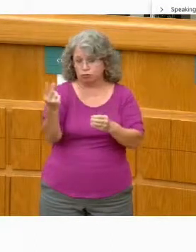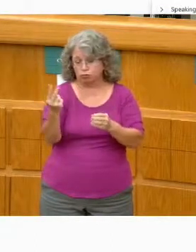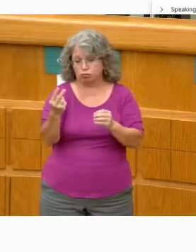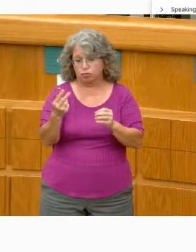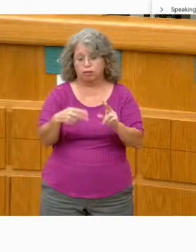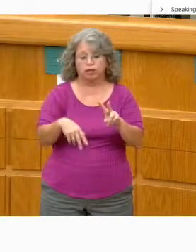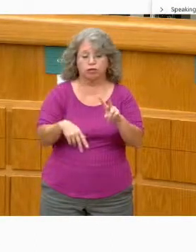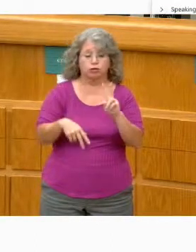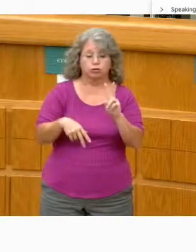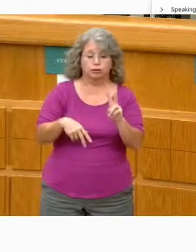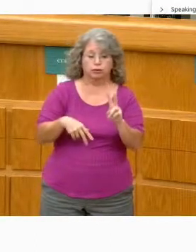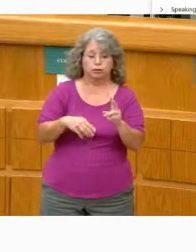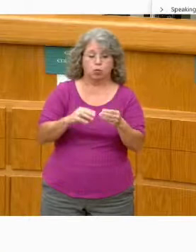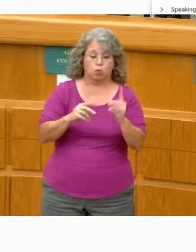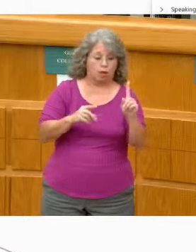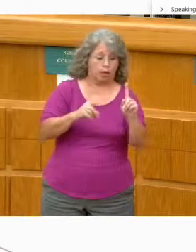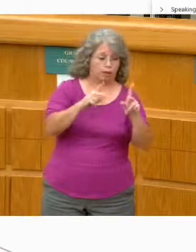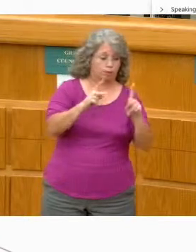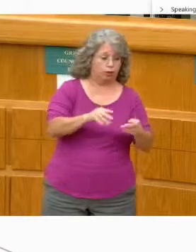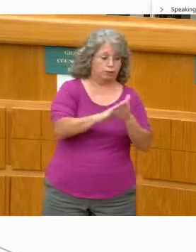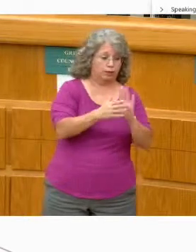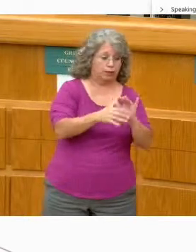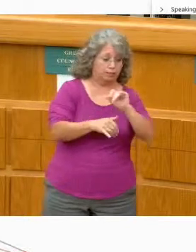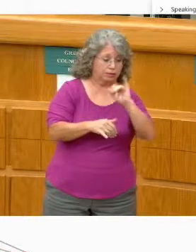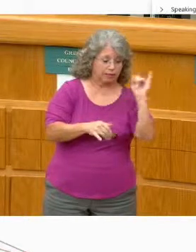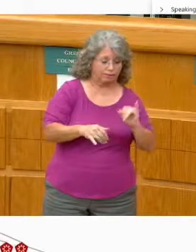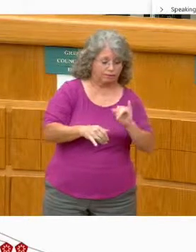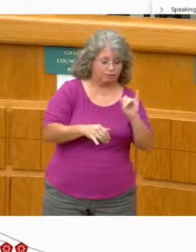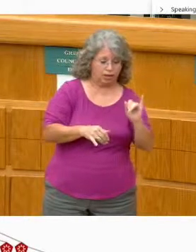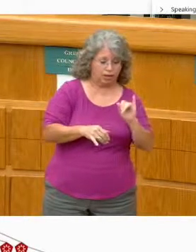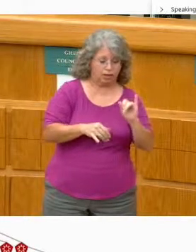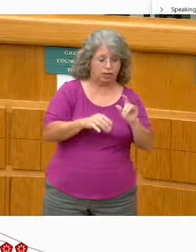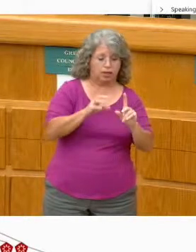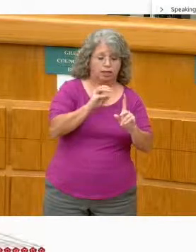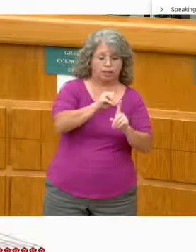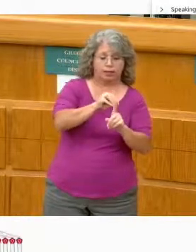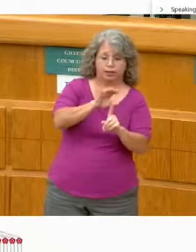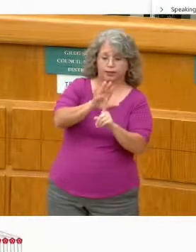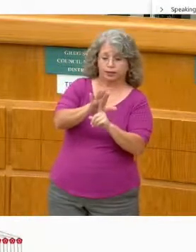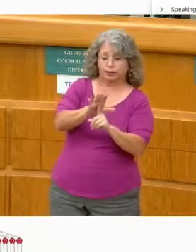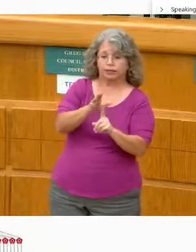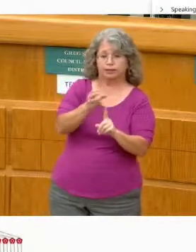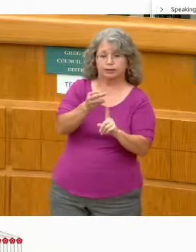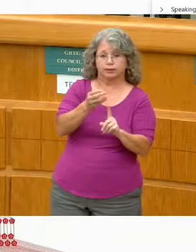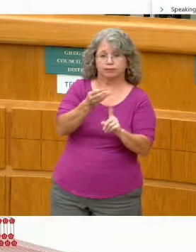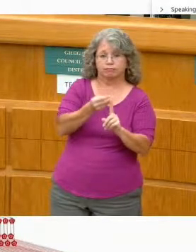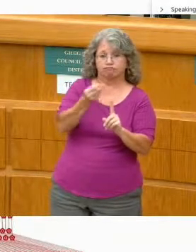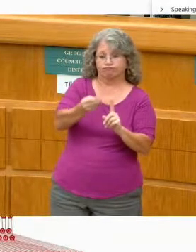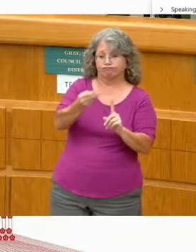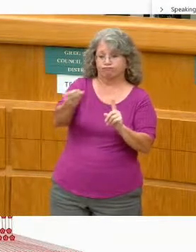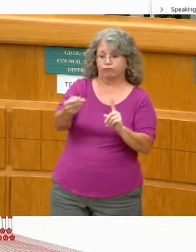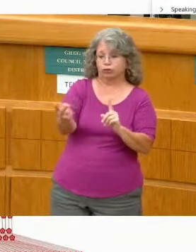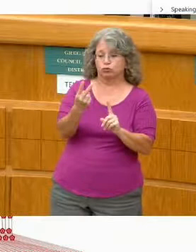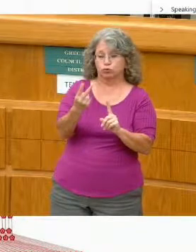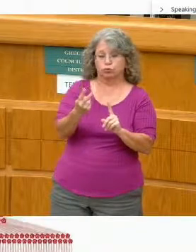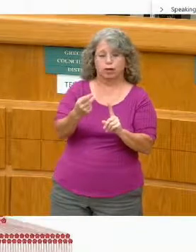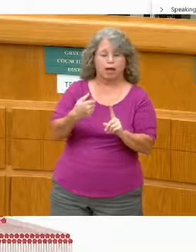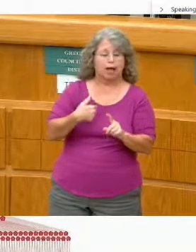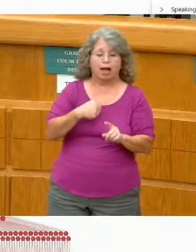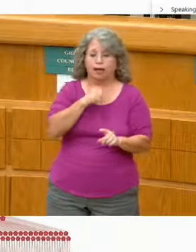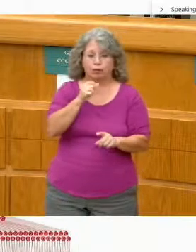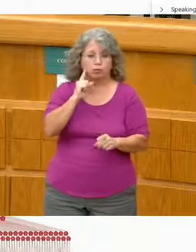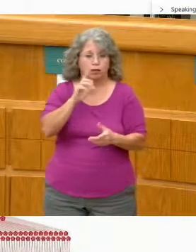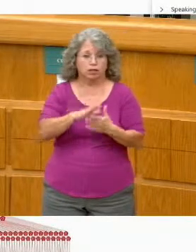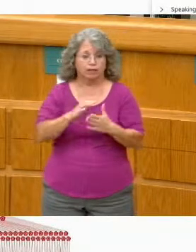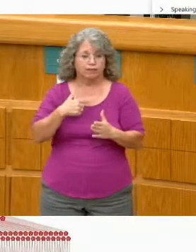contracts COVID-19. Now, hopefully, I didn't infect any additional people, but I can't be 100% sure about